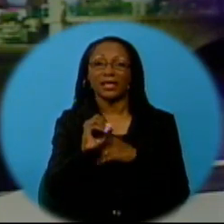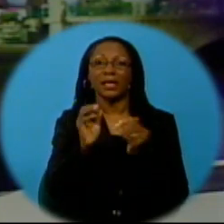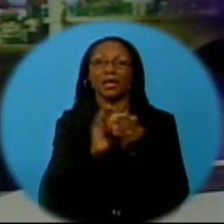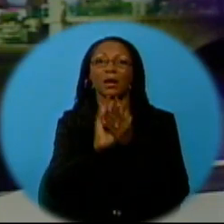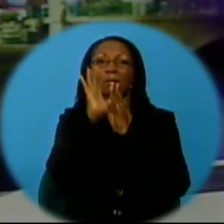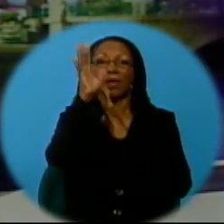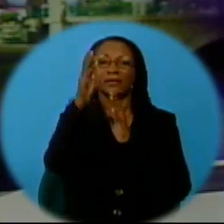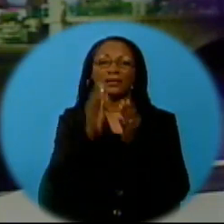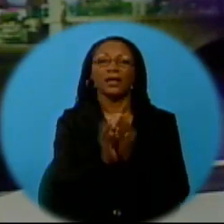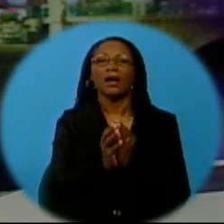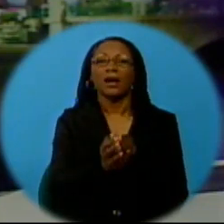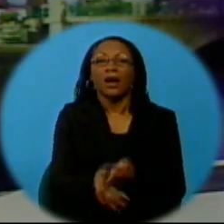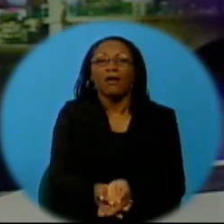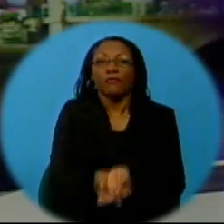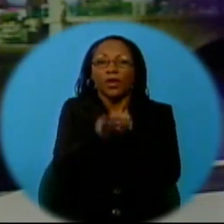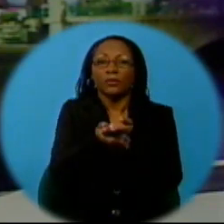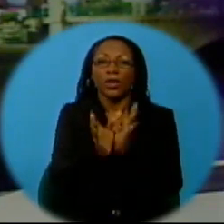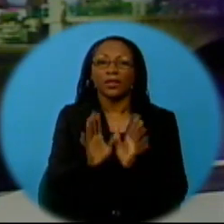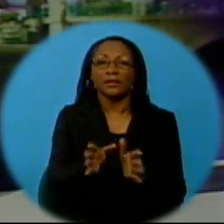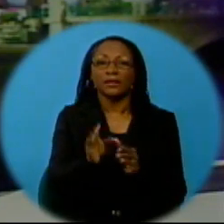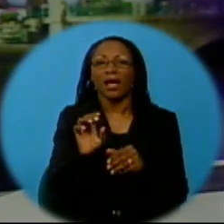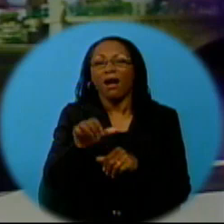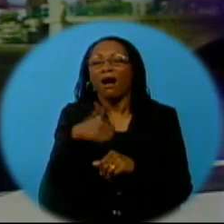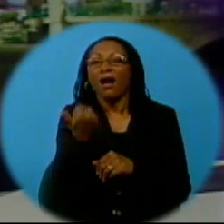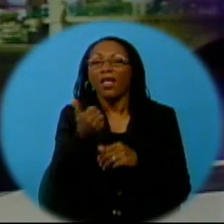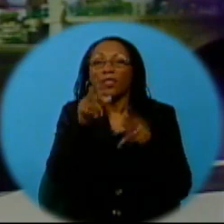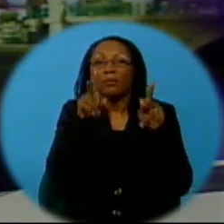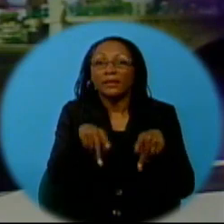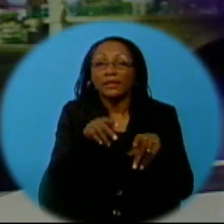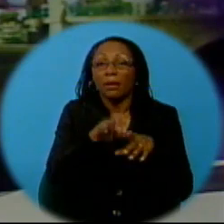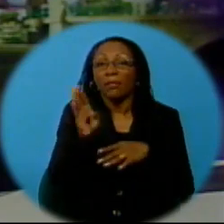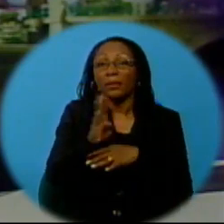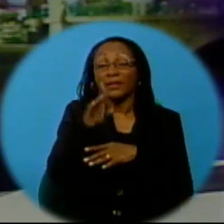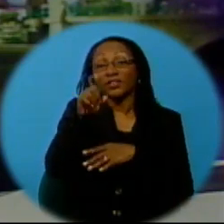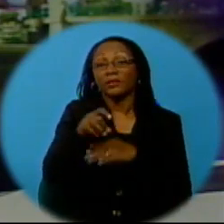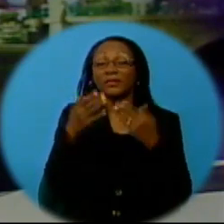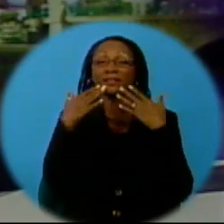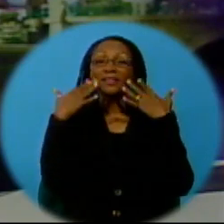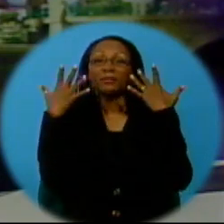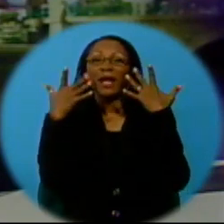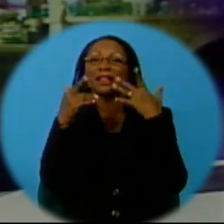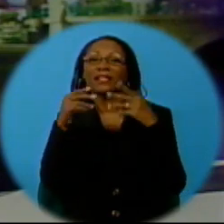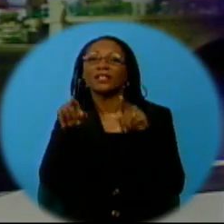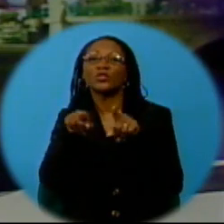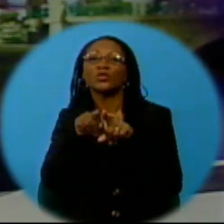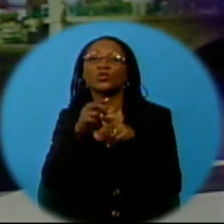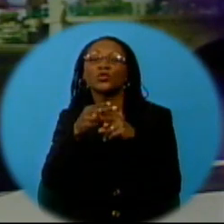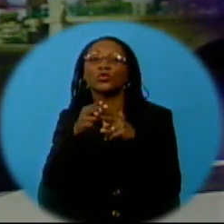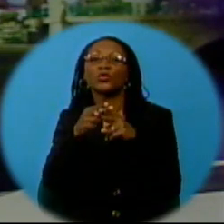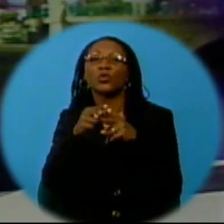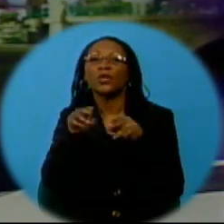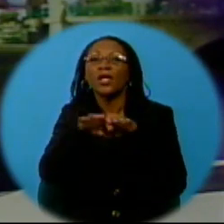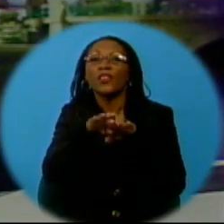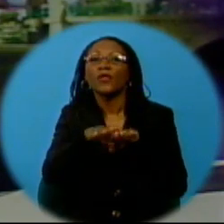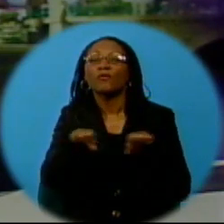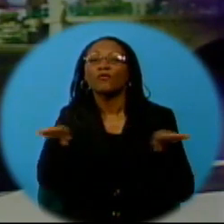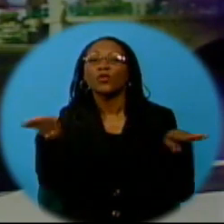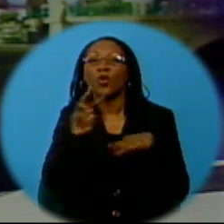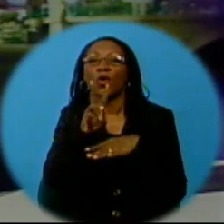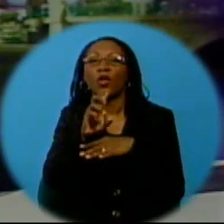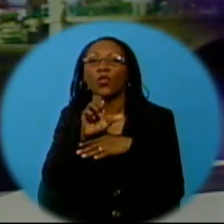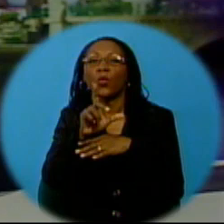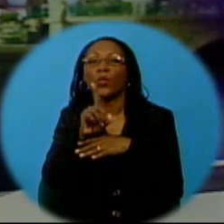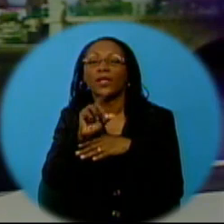Basketballers, volleyballers, and other indoor sportspersons in Barbados should be smiling soon. The floor of the Wildey Gymnasium is finally to be